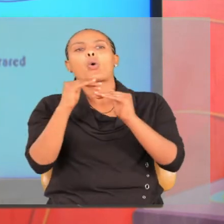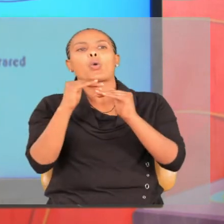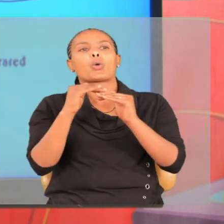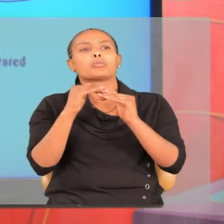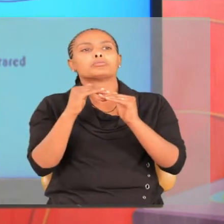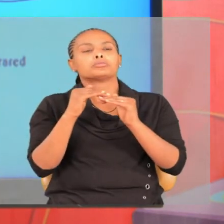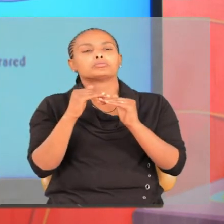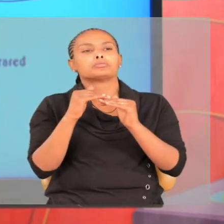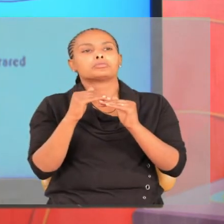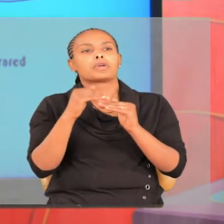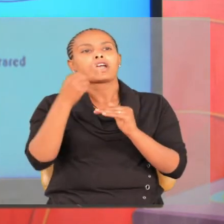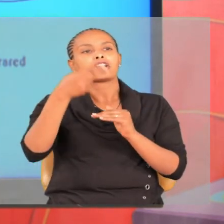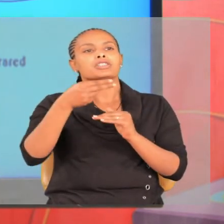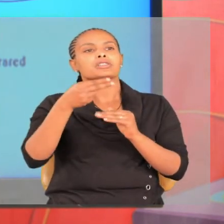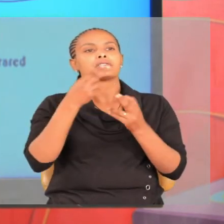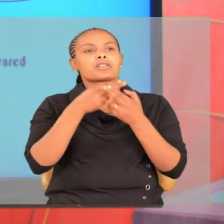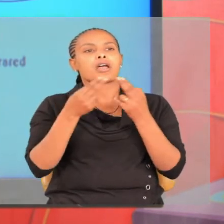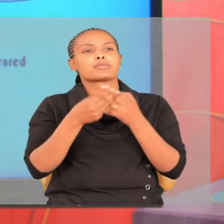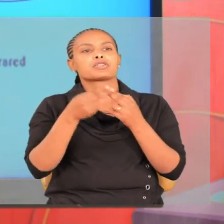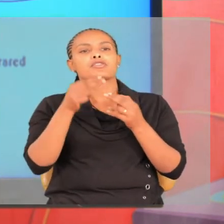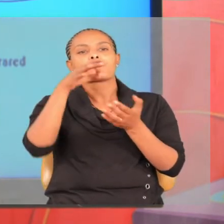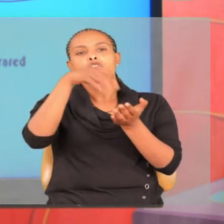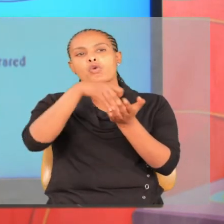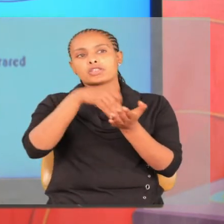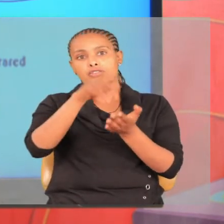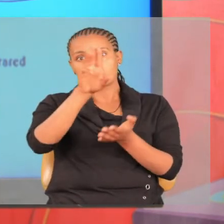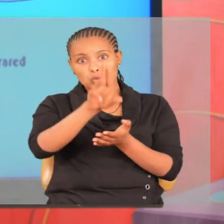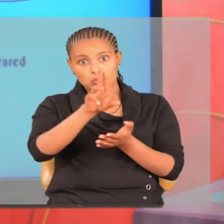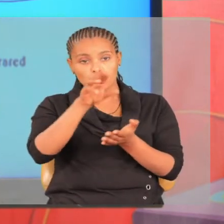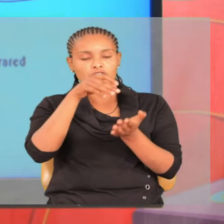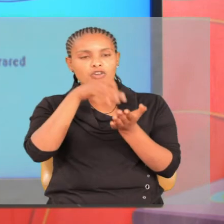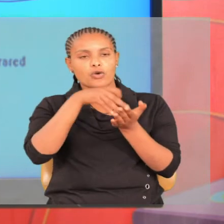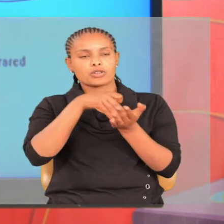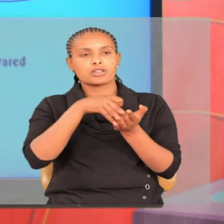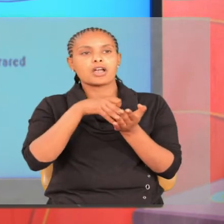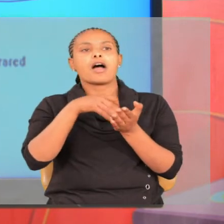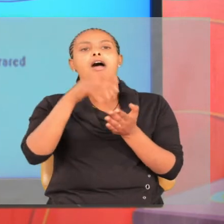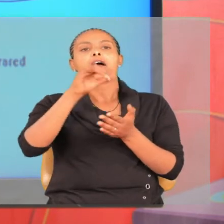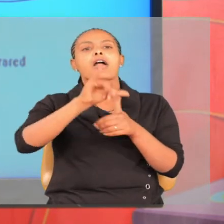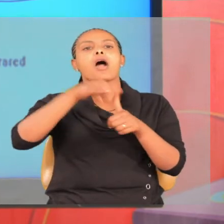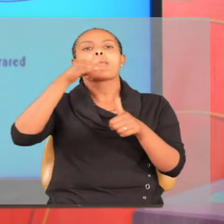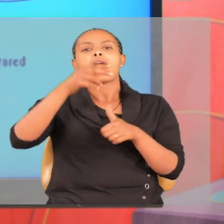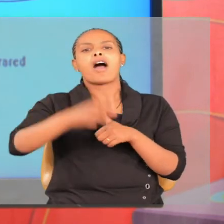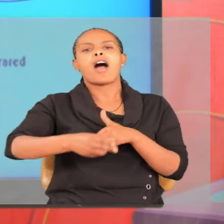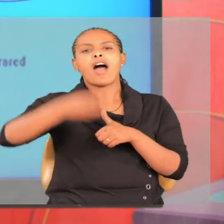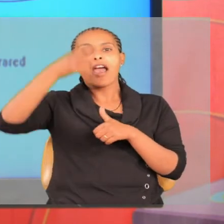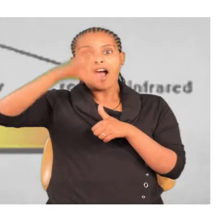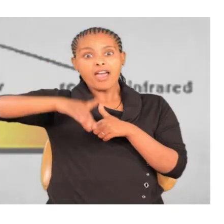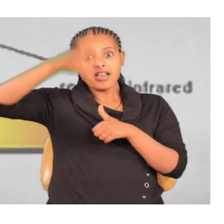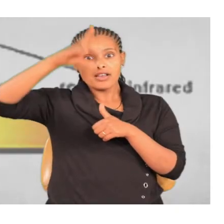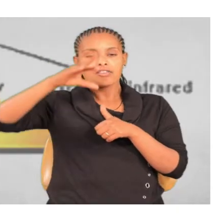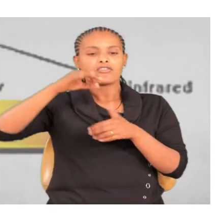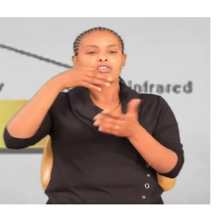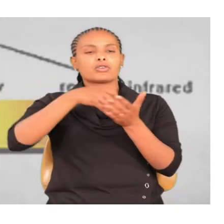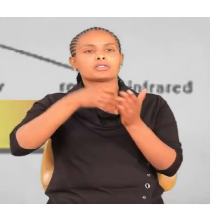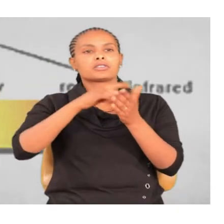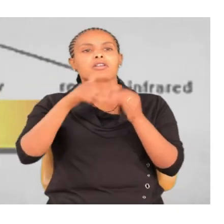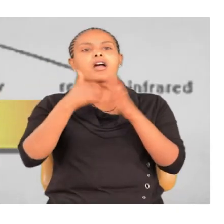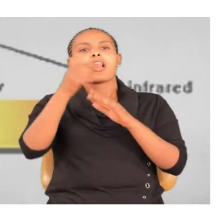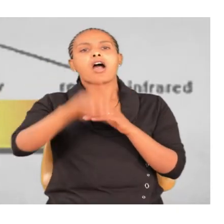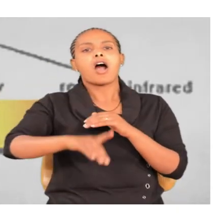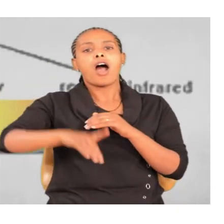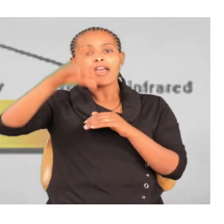Planck's constant H times frequency. You see, gamma ray has high frequency, therefore has